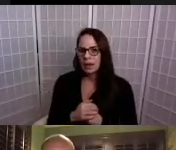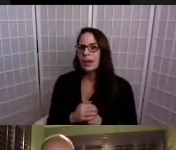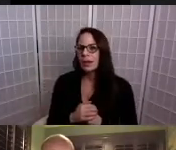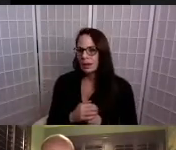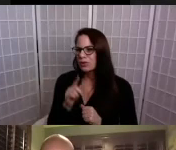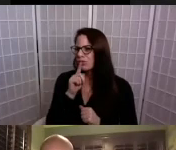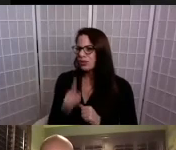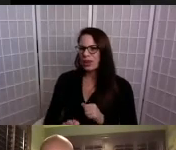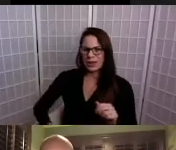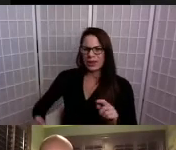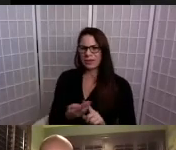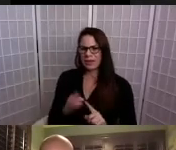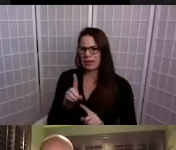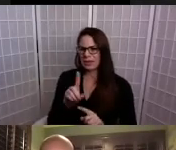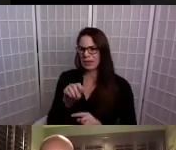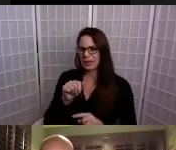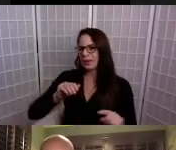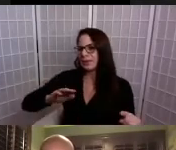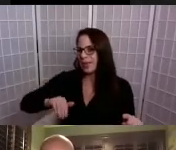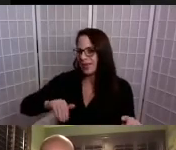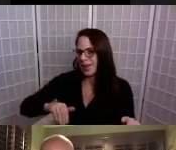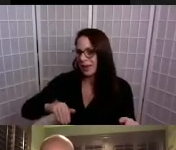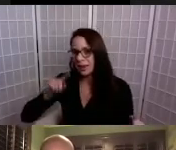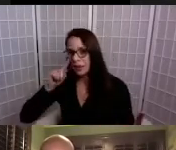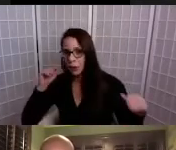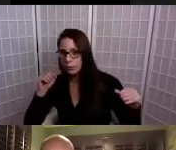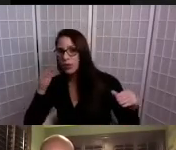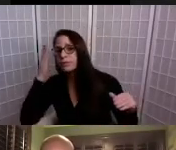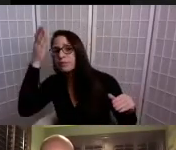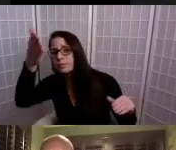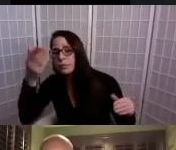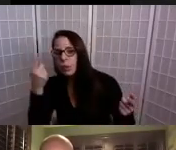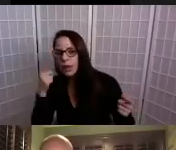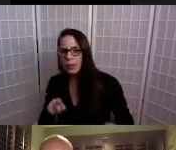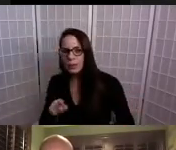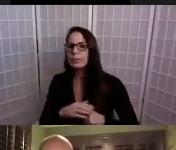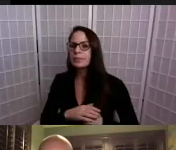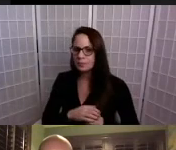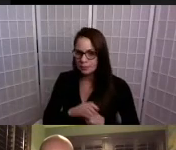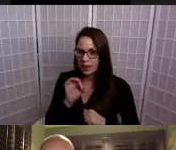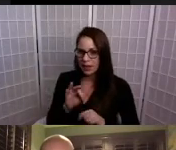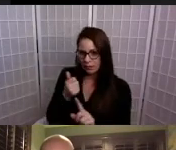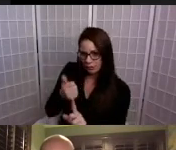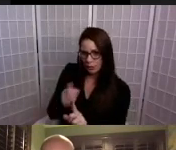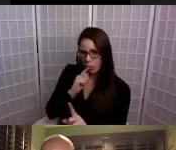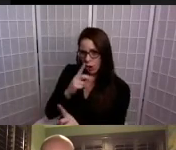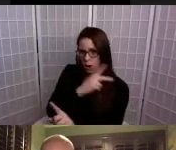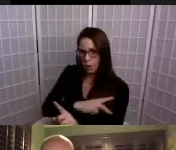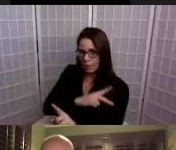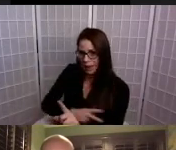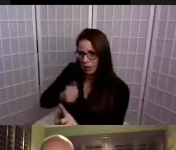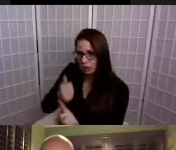really convincing data is yet to come, and hopefully that is on the horizon. So if you're a patient thinking